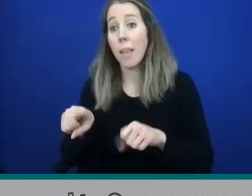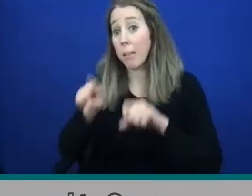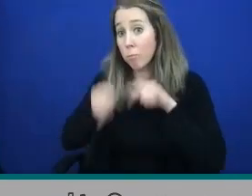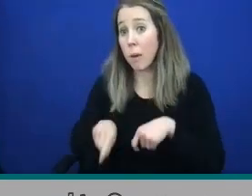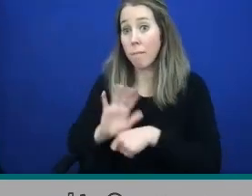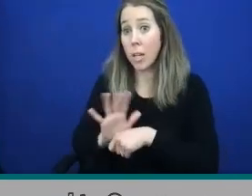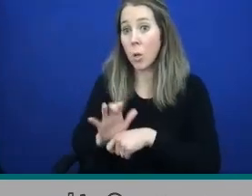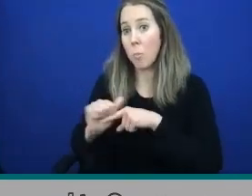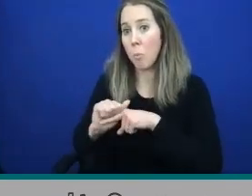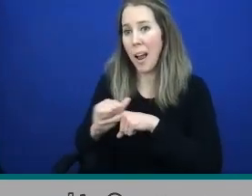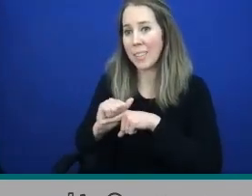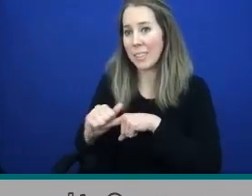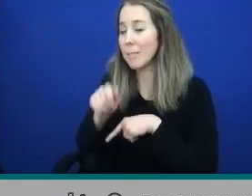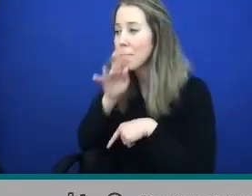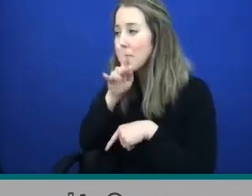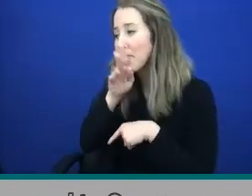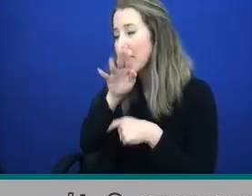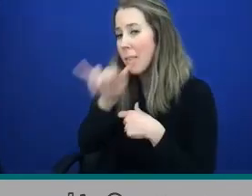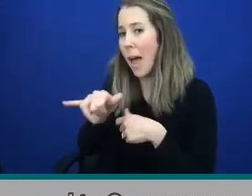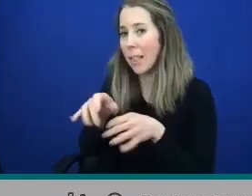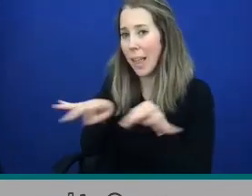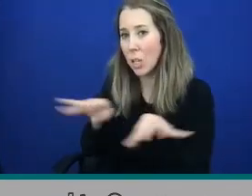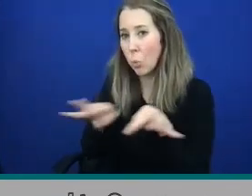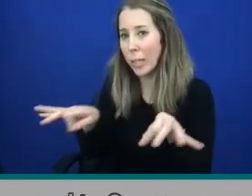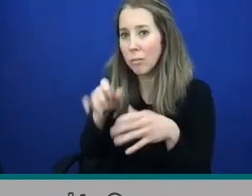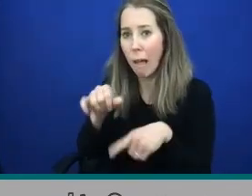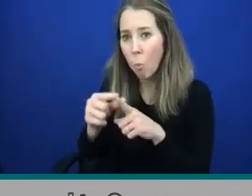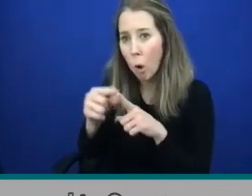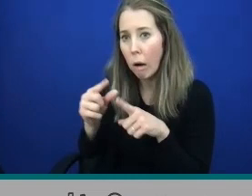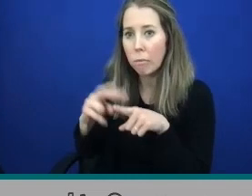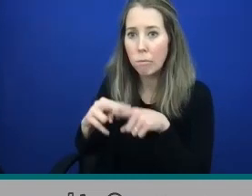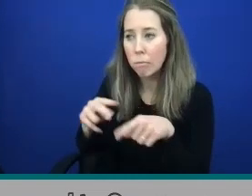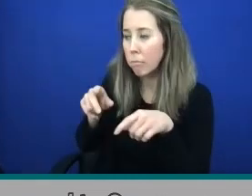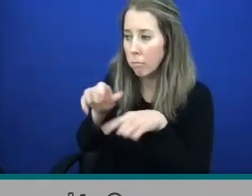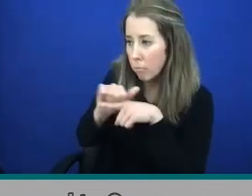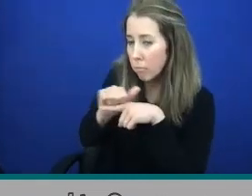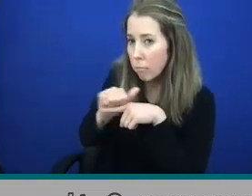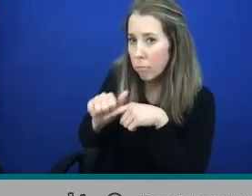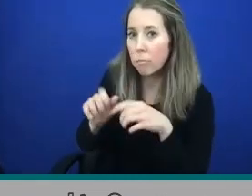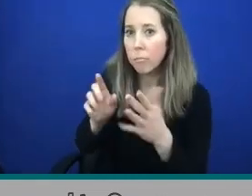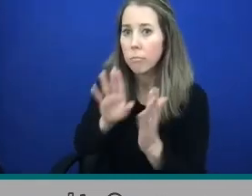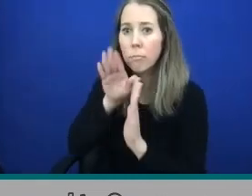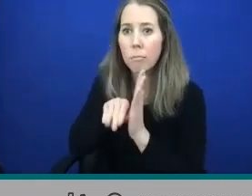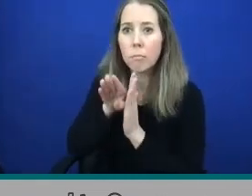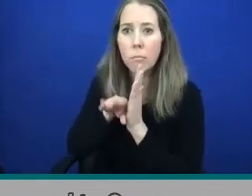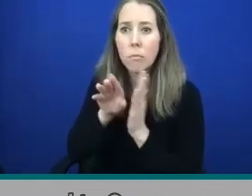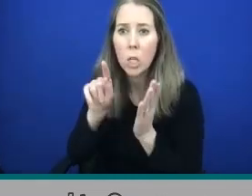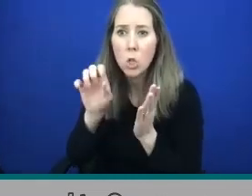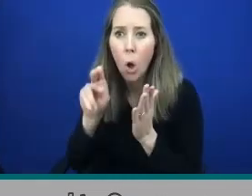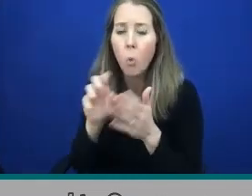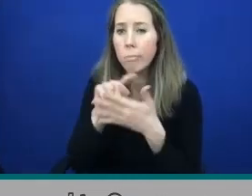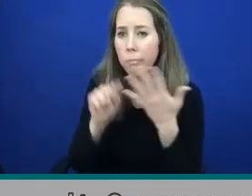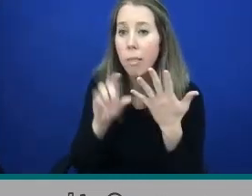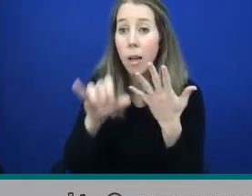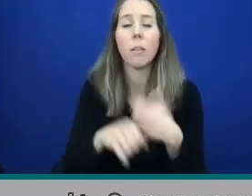of them practicing the pronunciation, practicing the intonation that they're doing. So